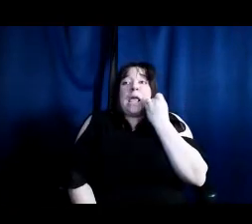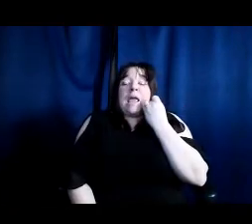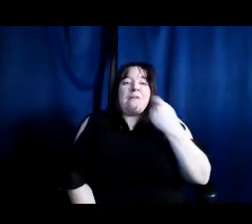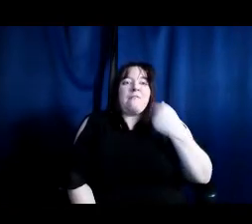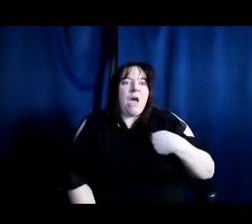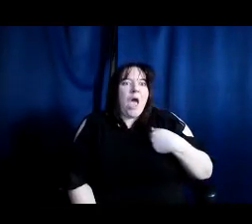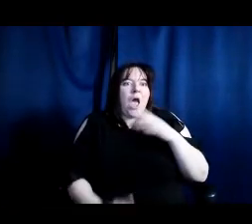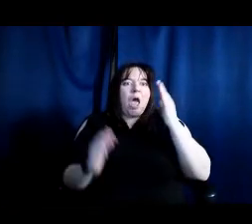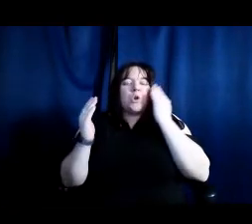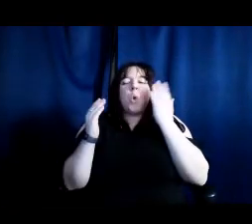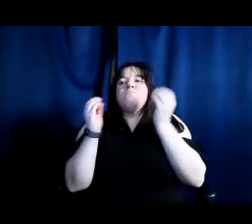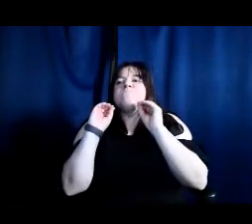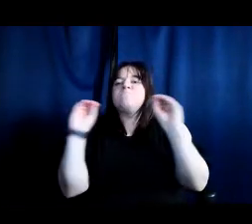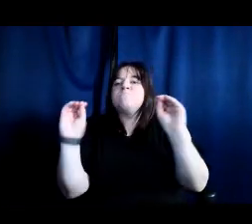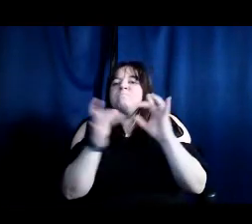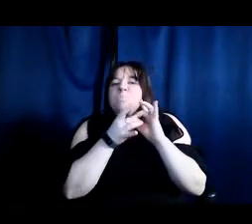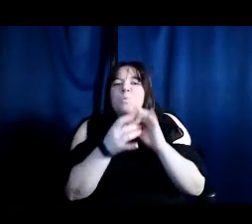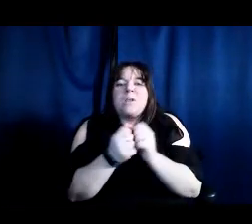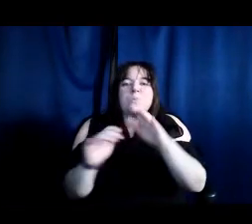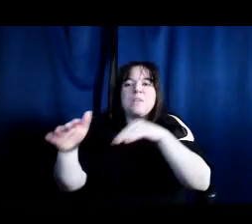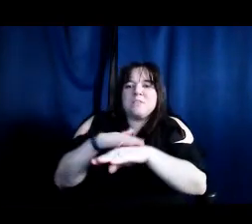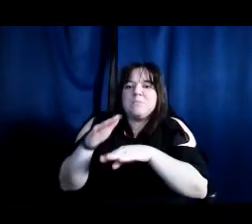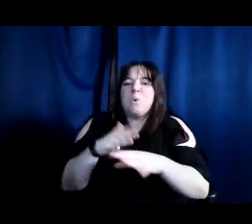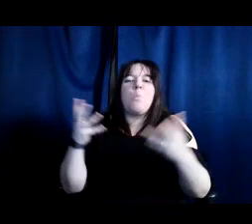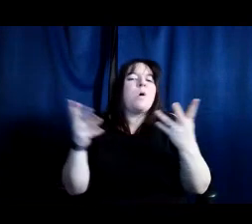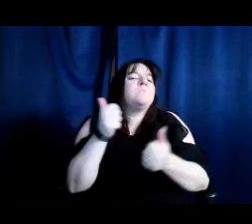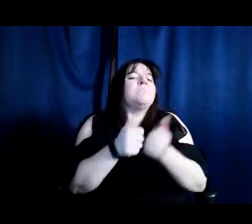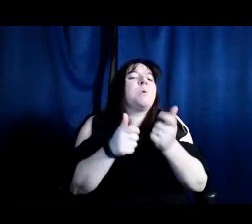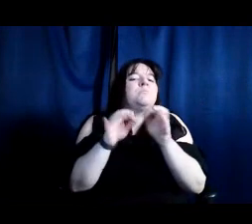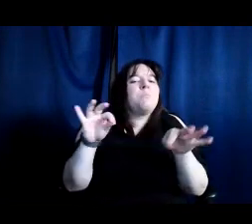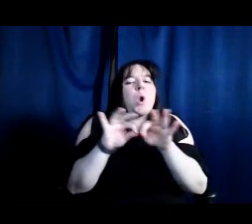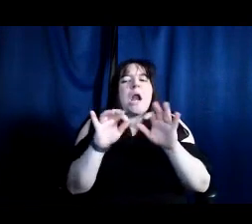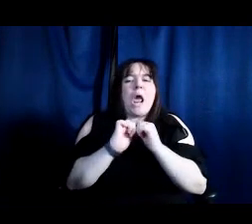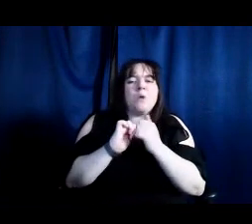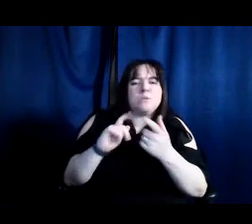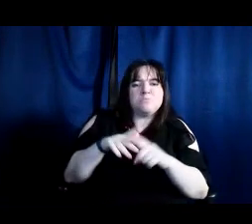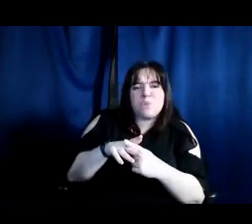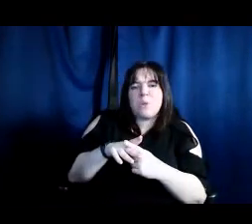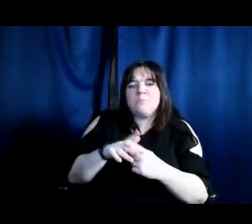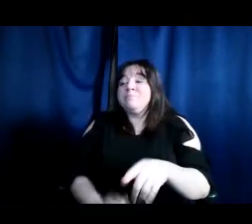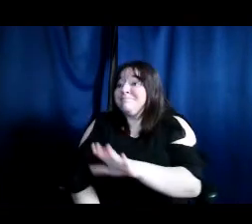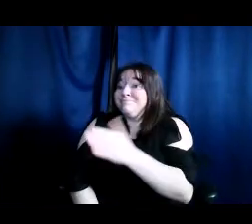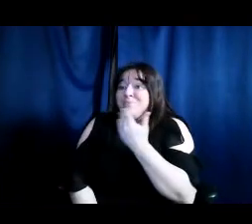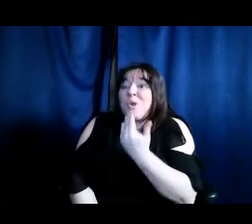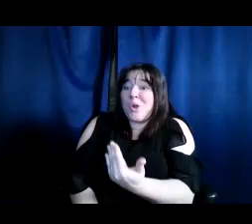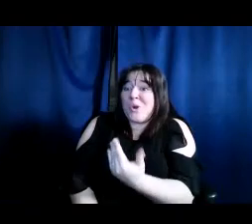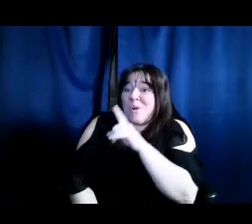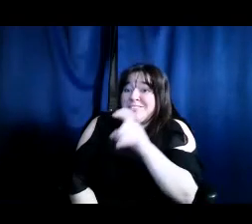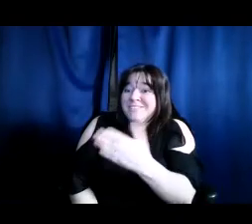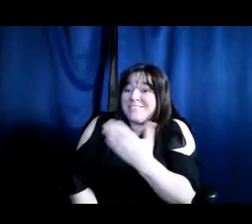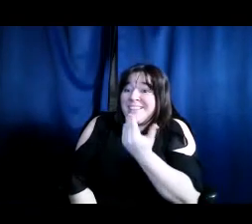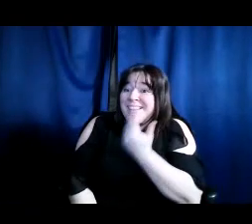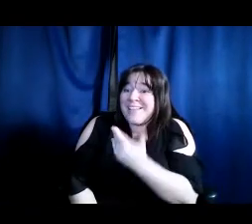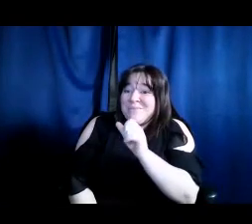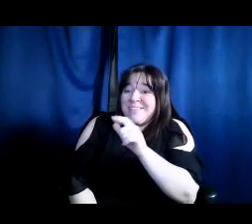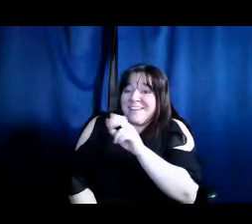understand what's most important and where to start. Another great question. Thanks, Elena.